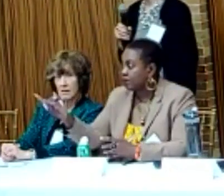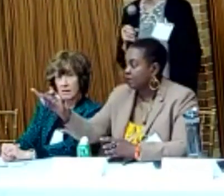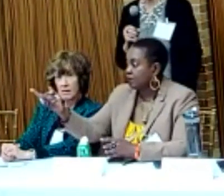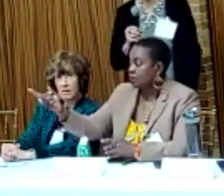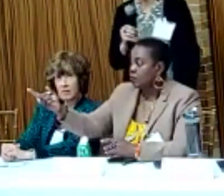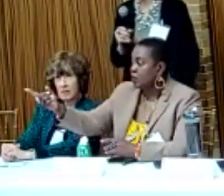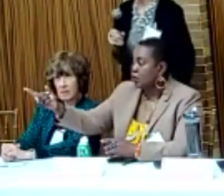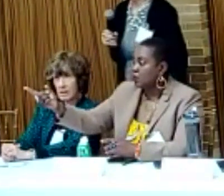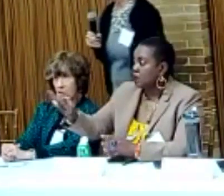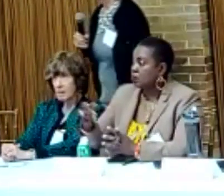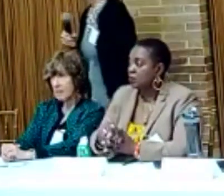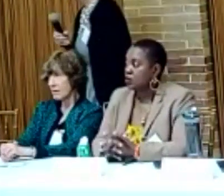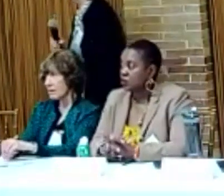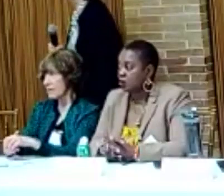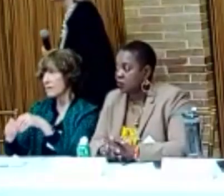are there any